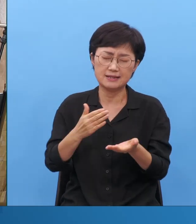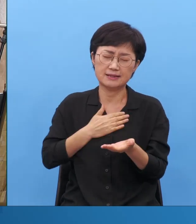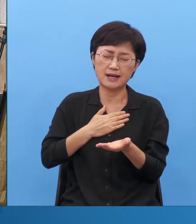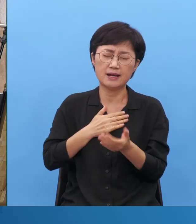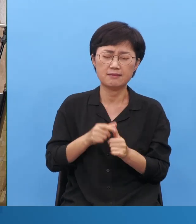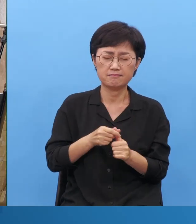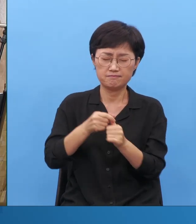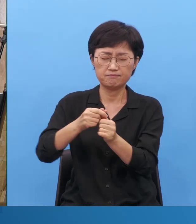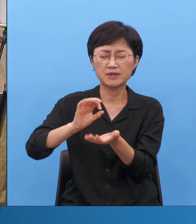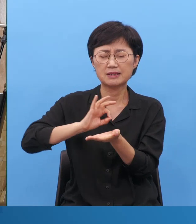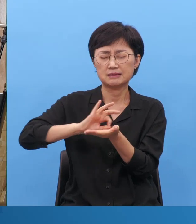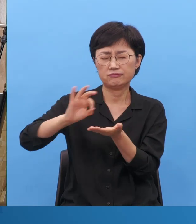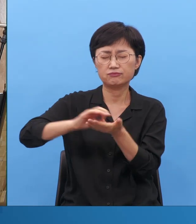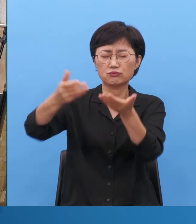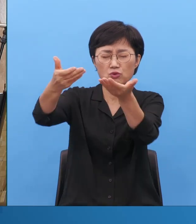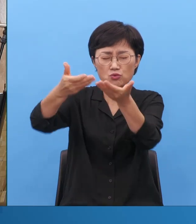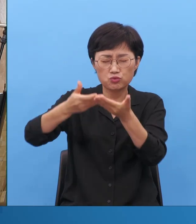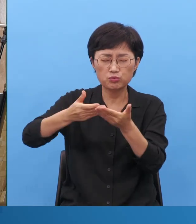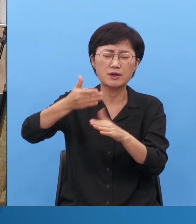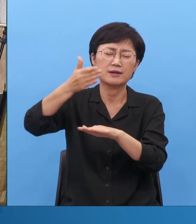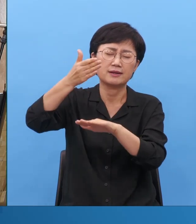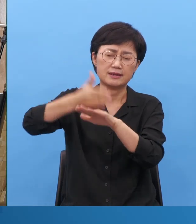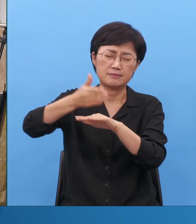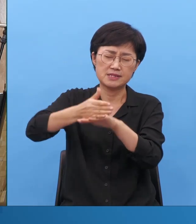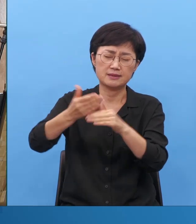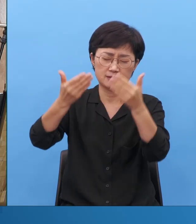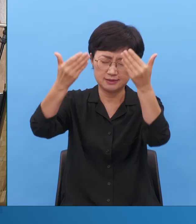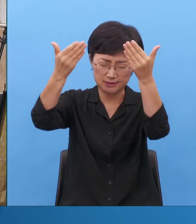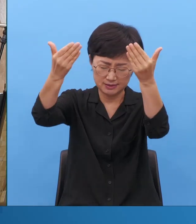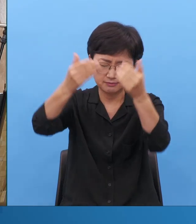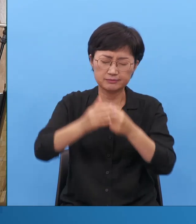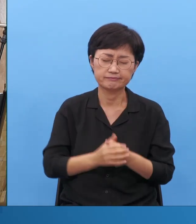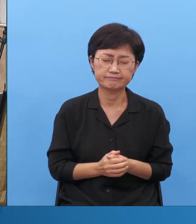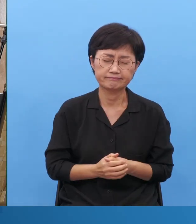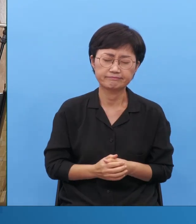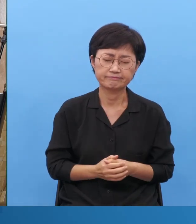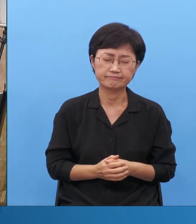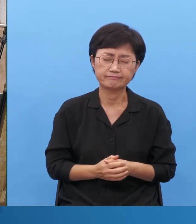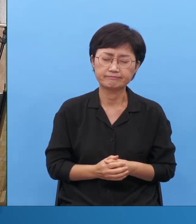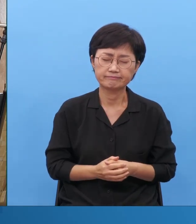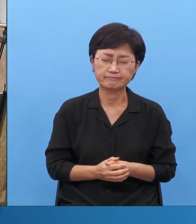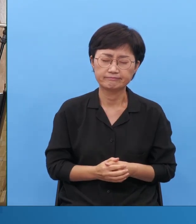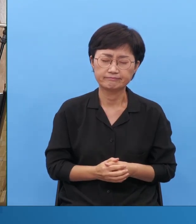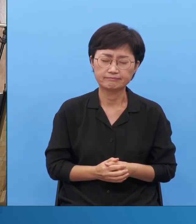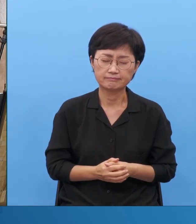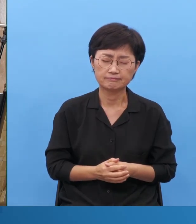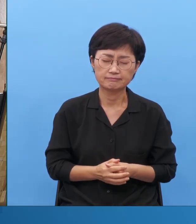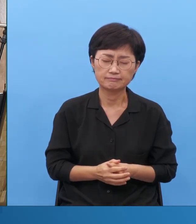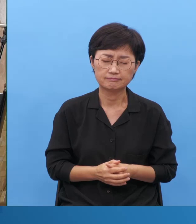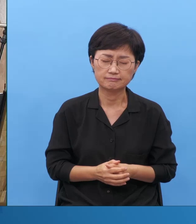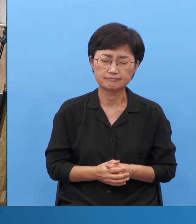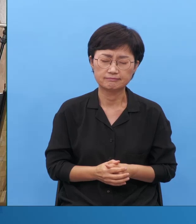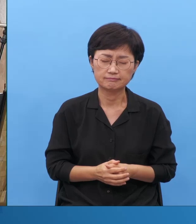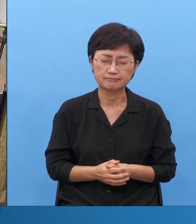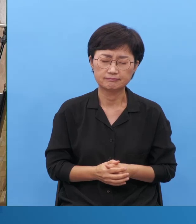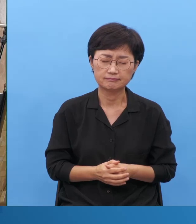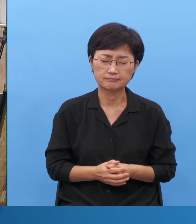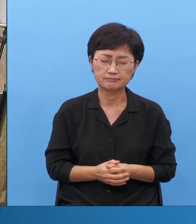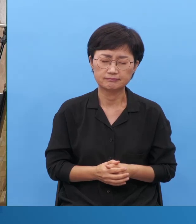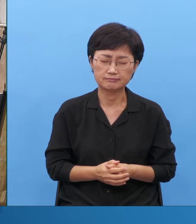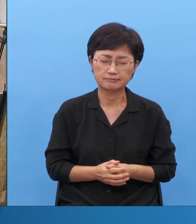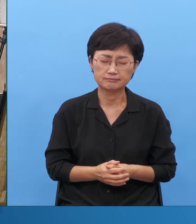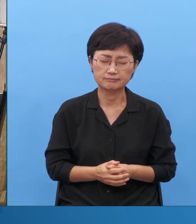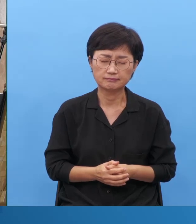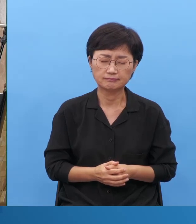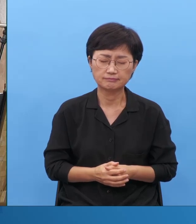of darkness while destroying the world, we thank you for using us as a true evangelist who will save the 237 nations and the 5,000 tribes with only the gospel